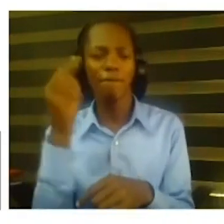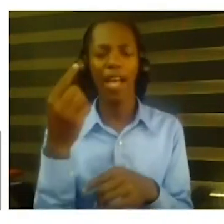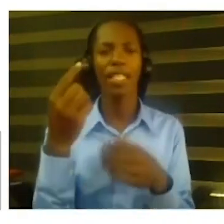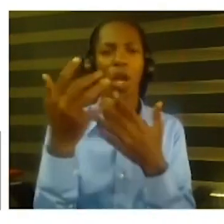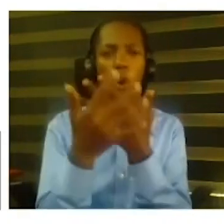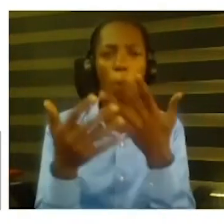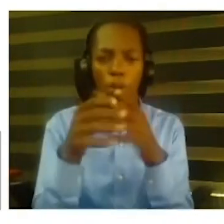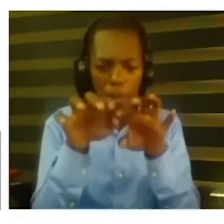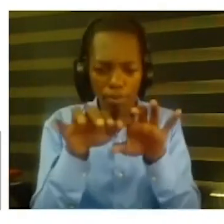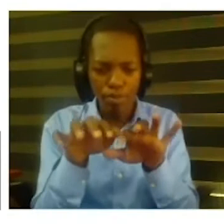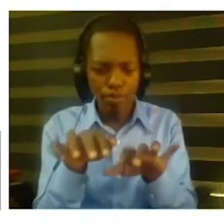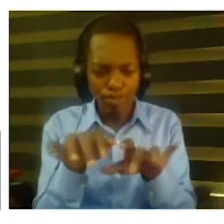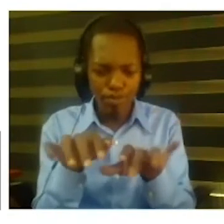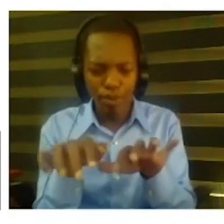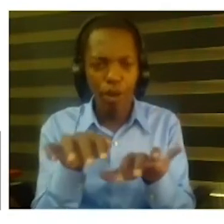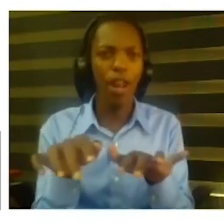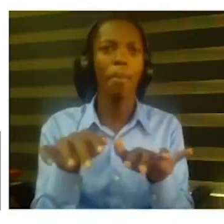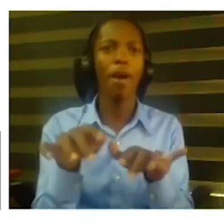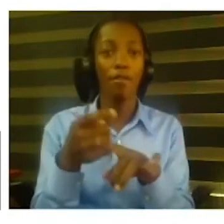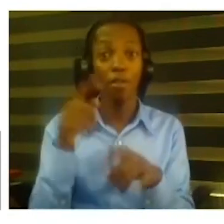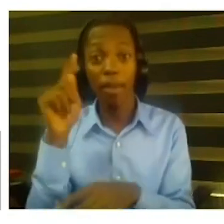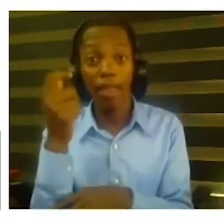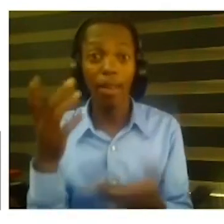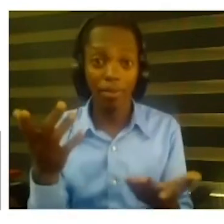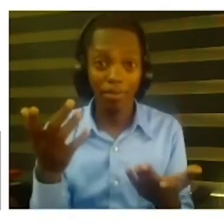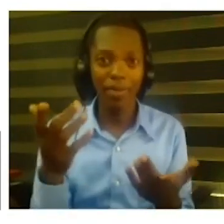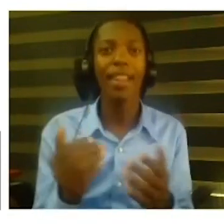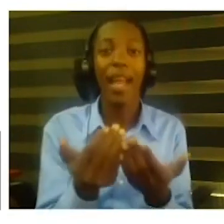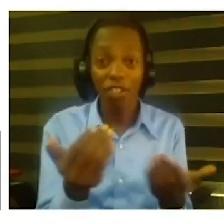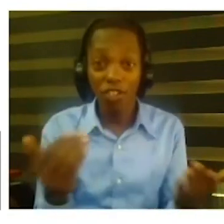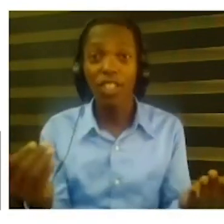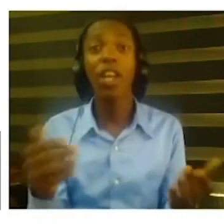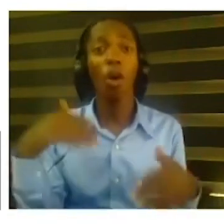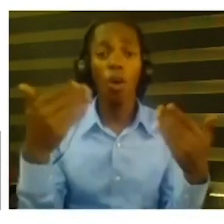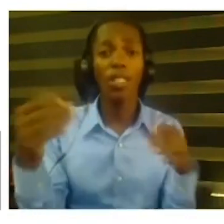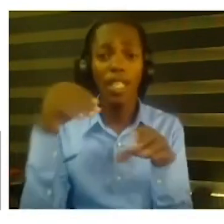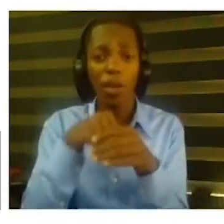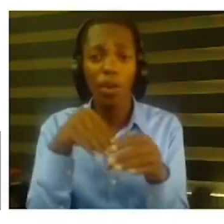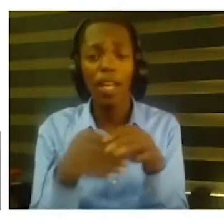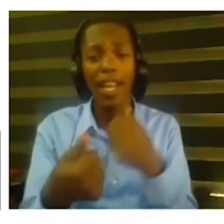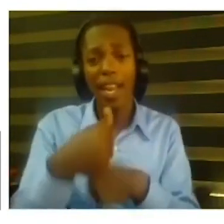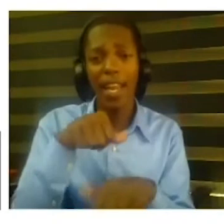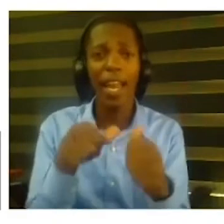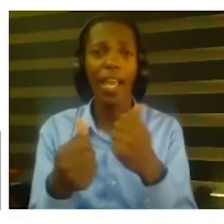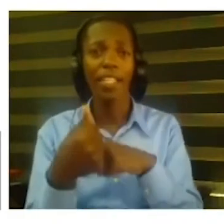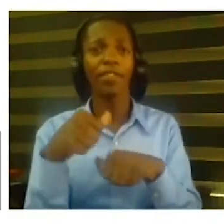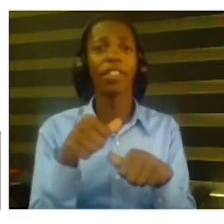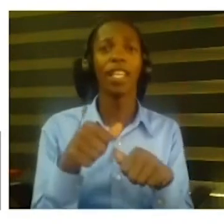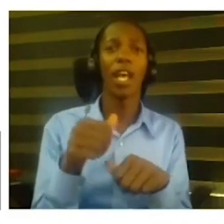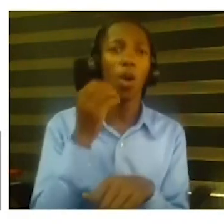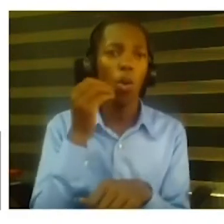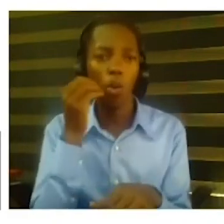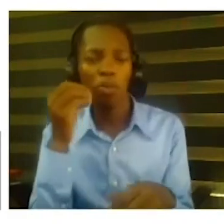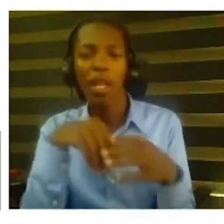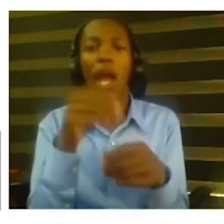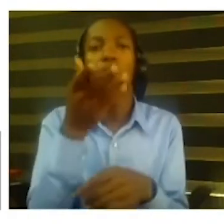we ensure that our children always feel included in activities both in and out of the home?